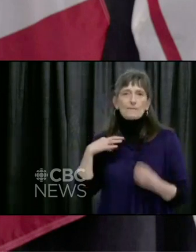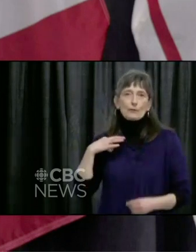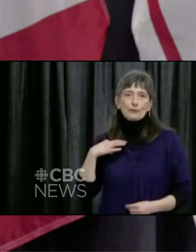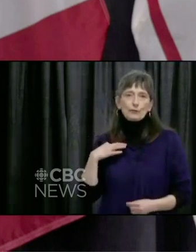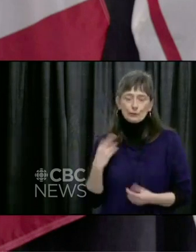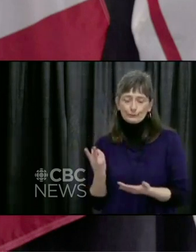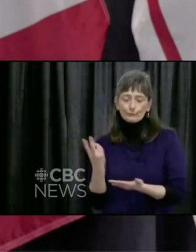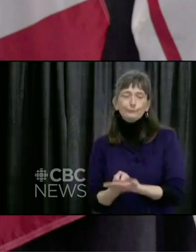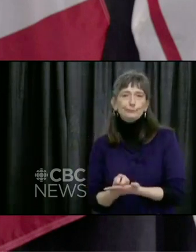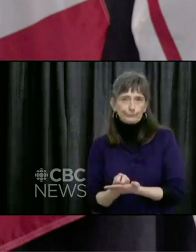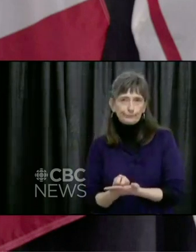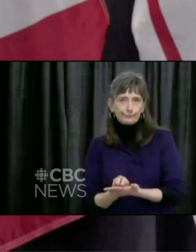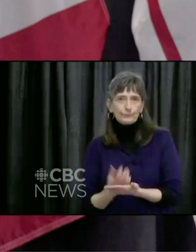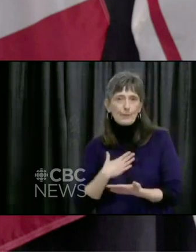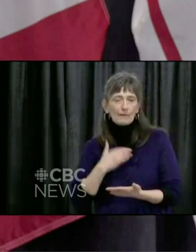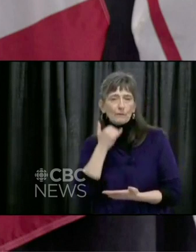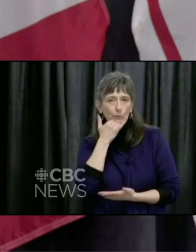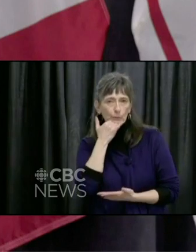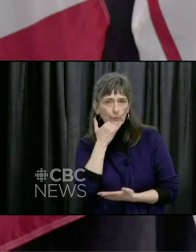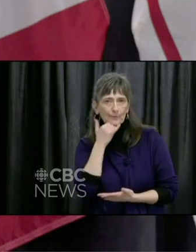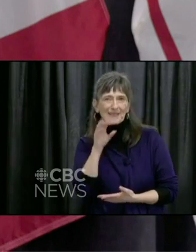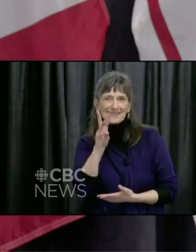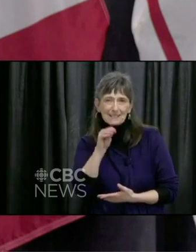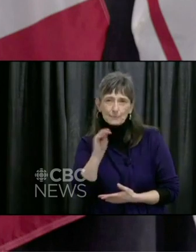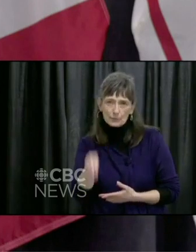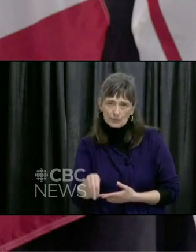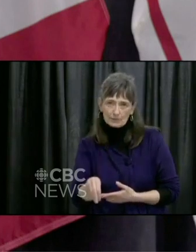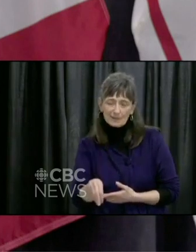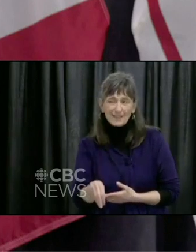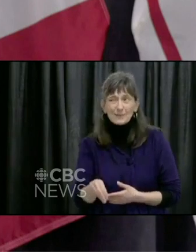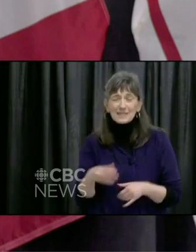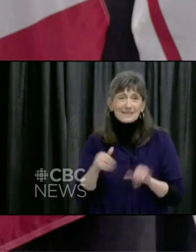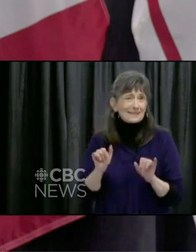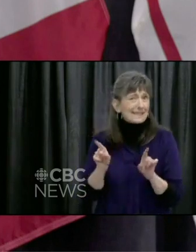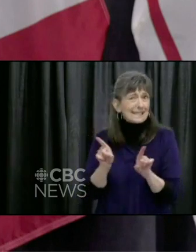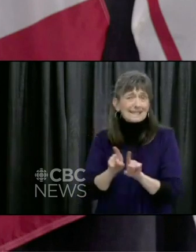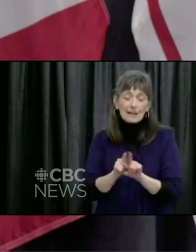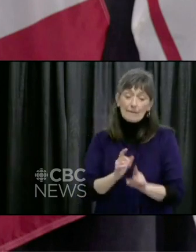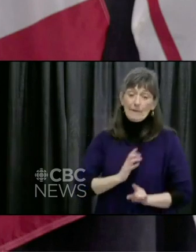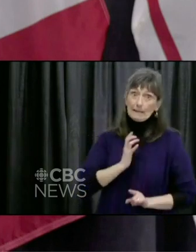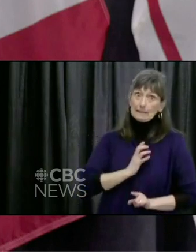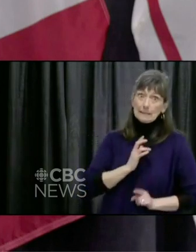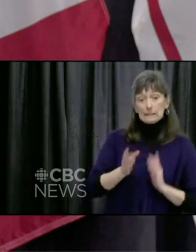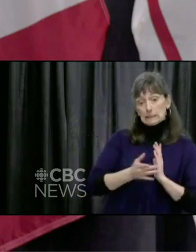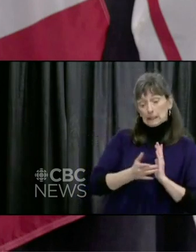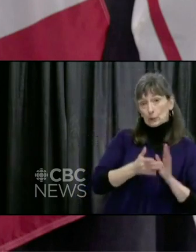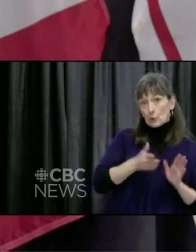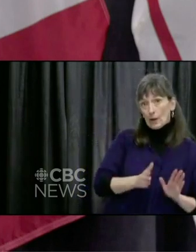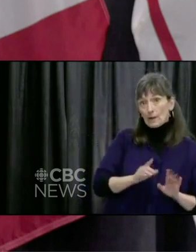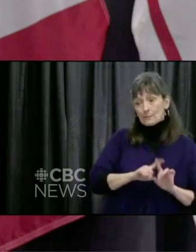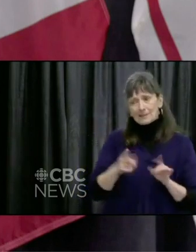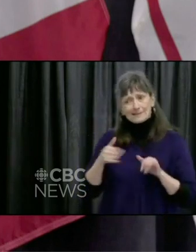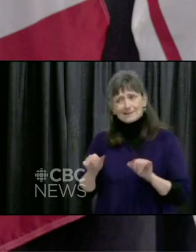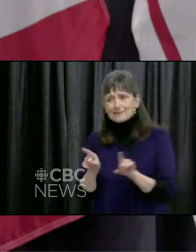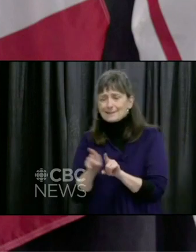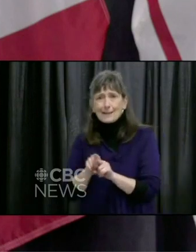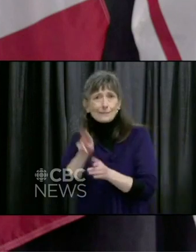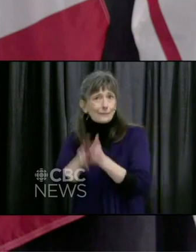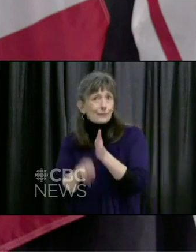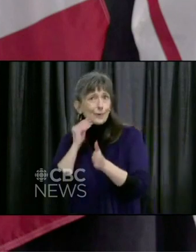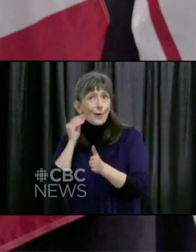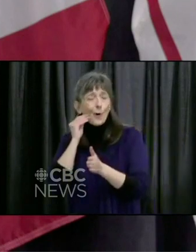not, however, anything other than a fancy way of doing what Dr. Fitzgerald's team did with the funeral home